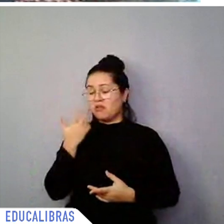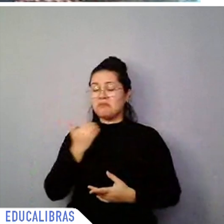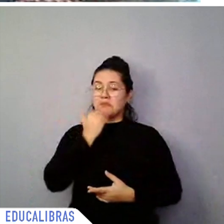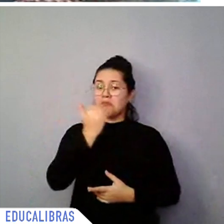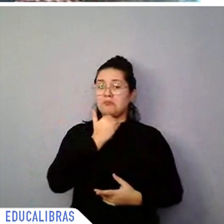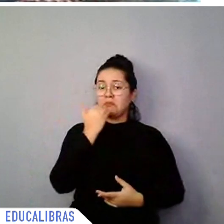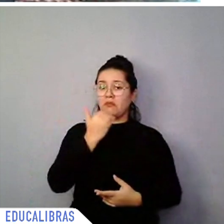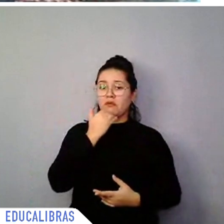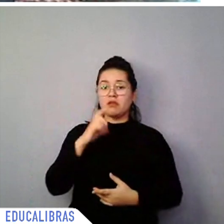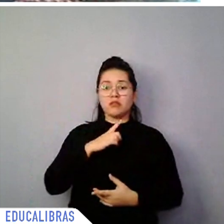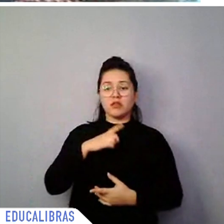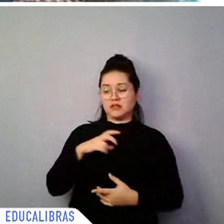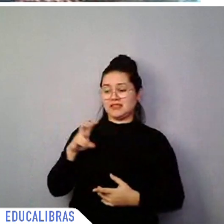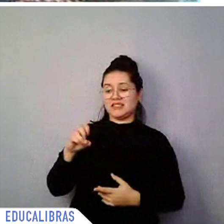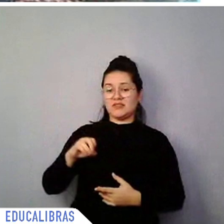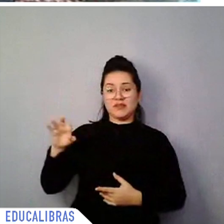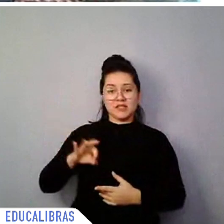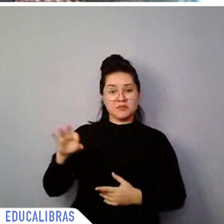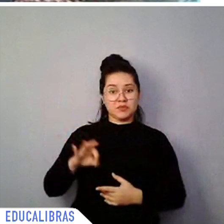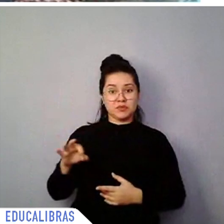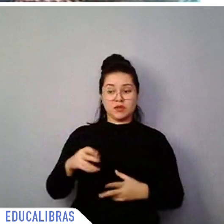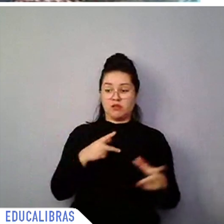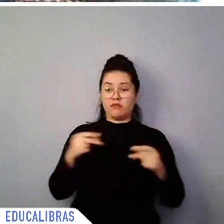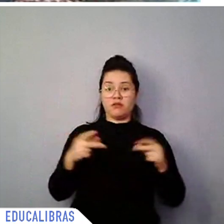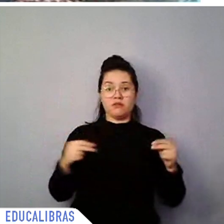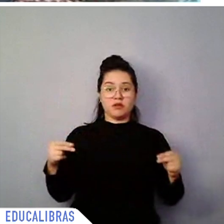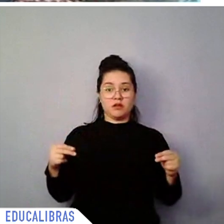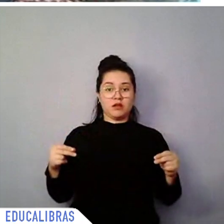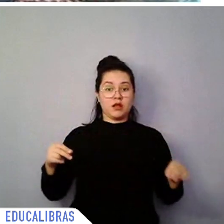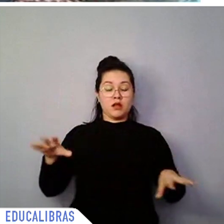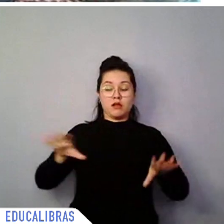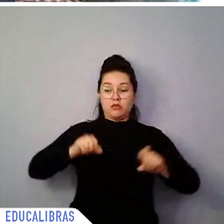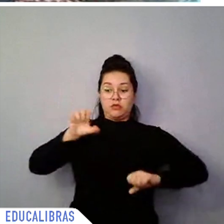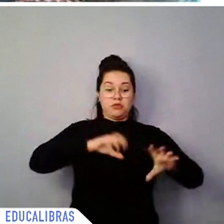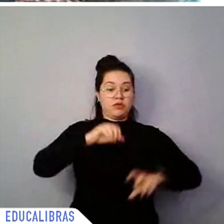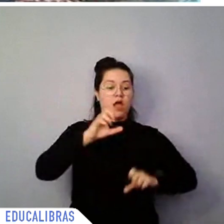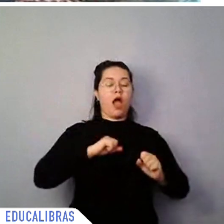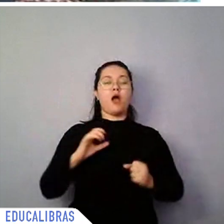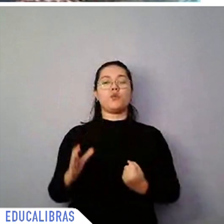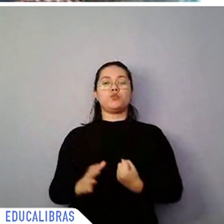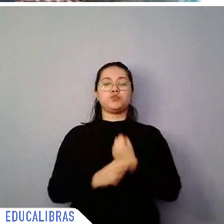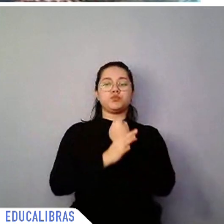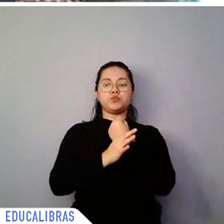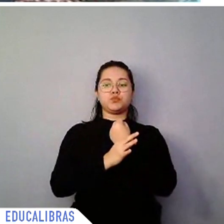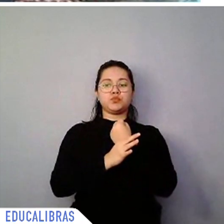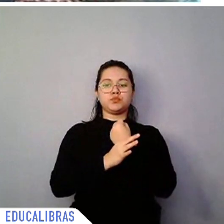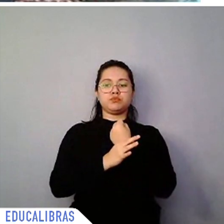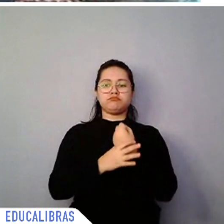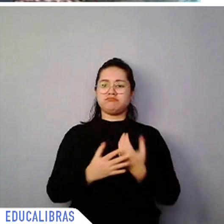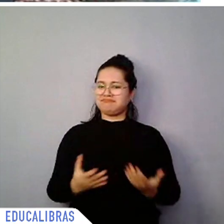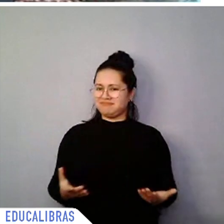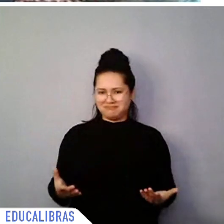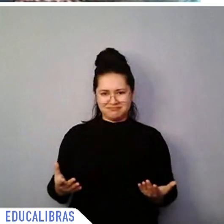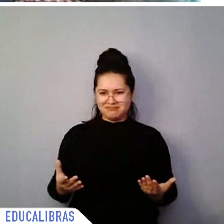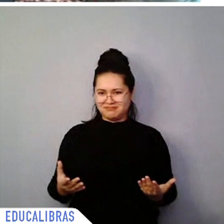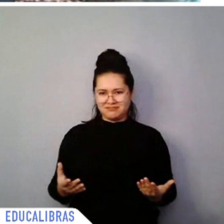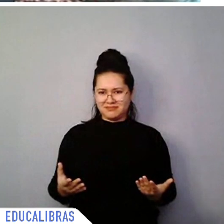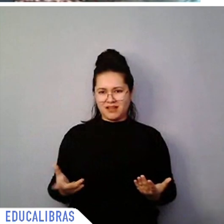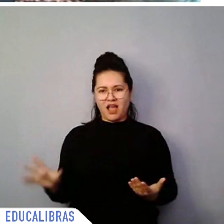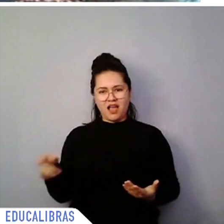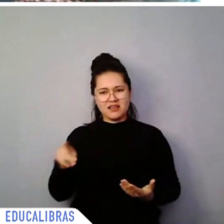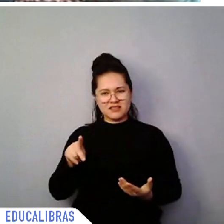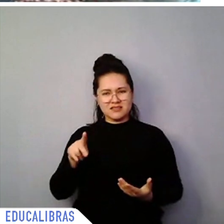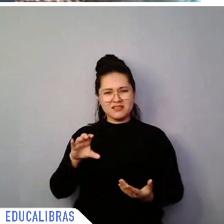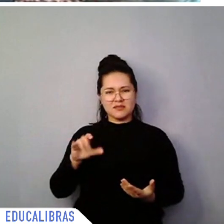science. Because if we are not 70% of the population vaccinated, nothing is going to work. And this is